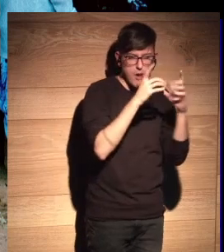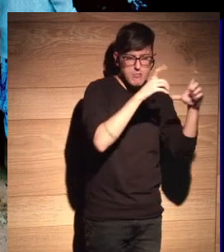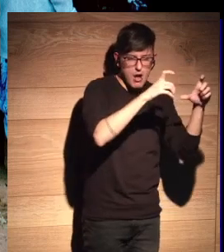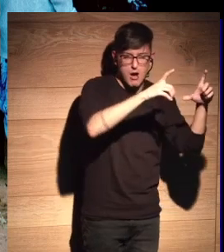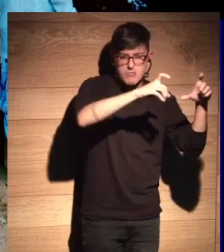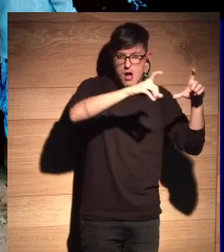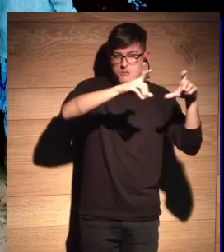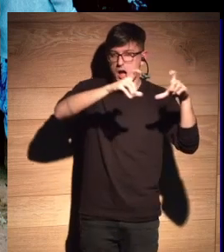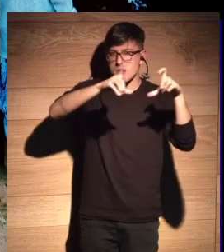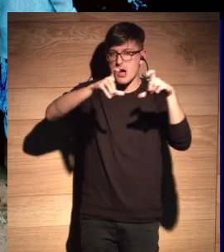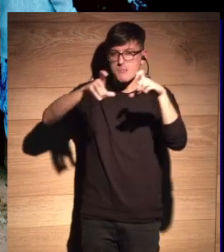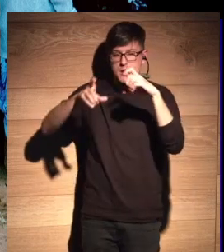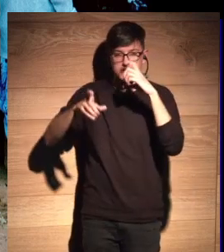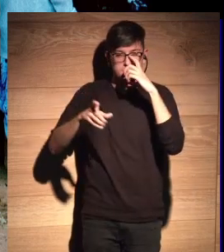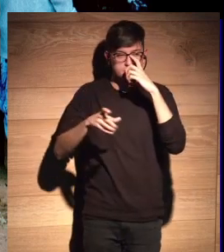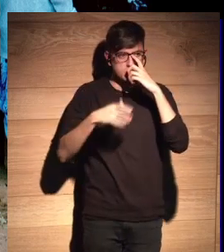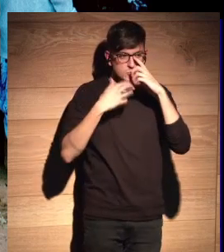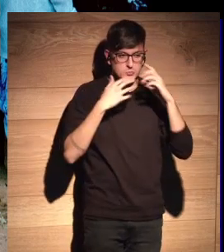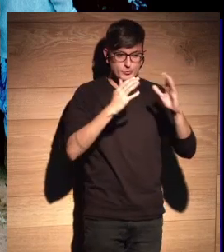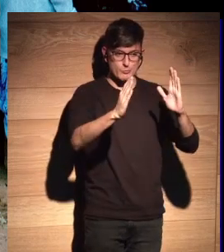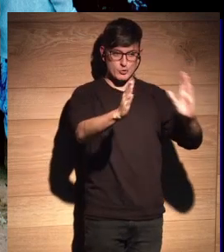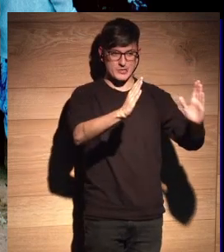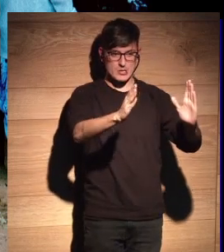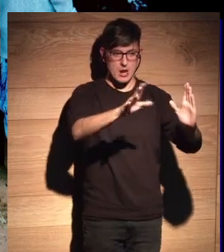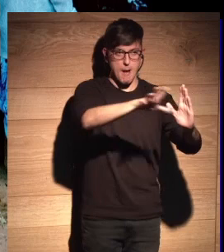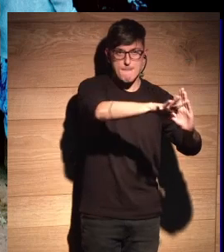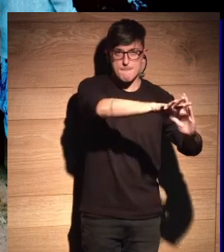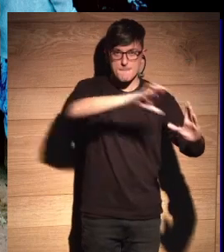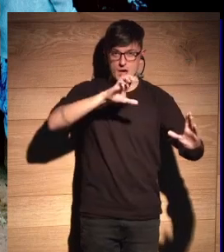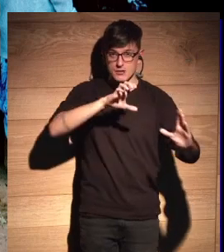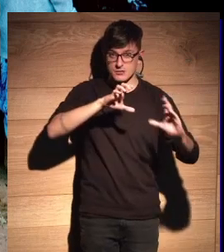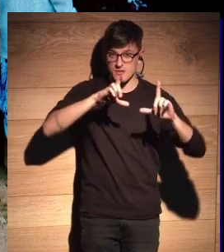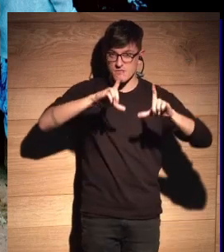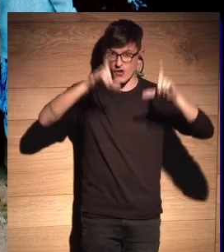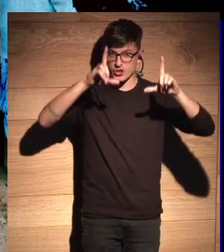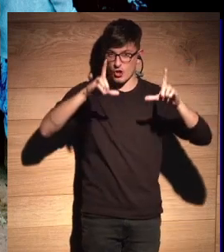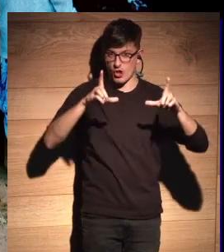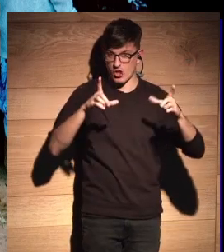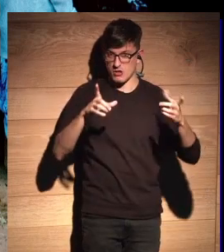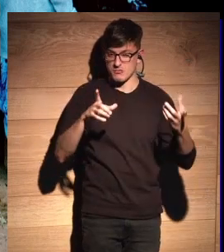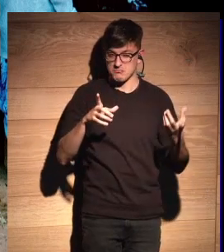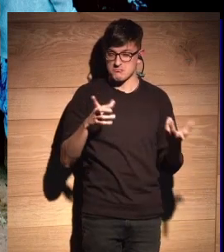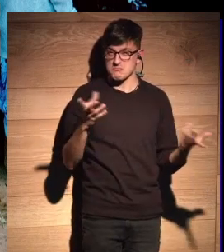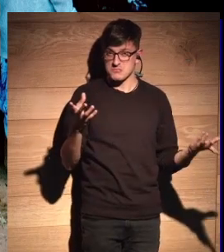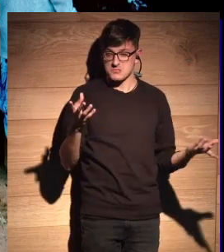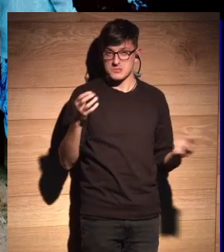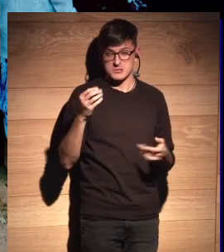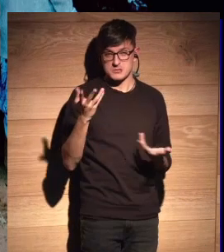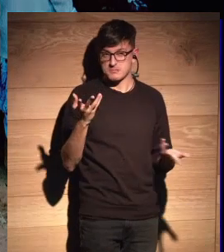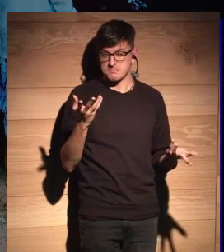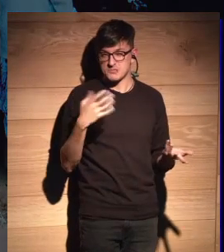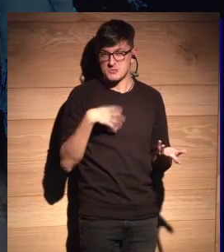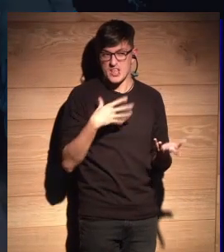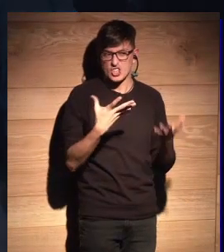just capturing moments of our human history. And you simply can't ask each and every person in